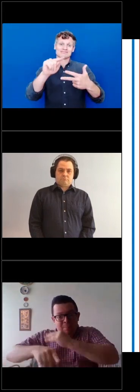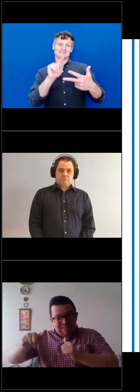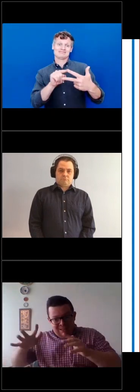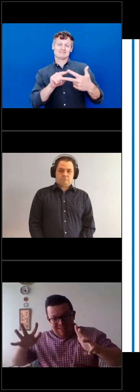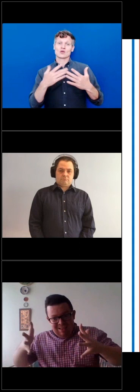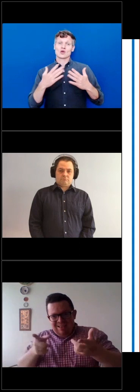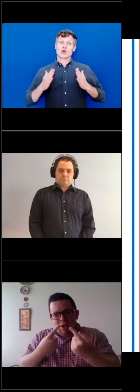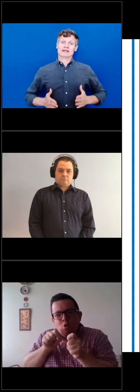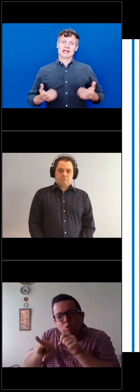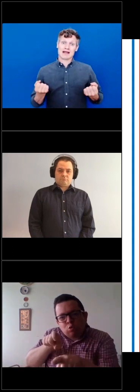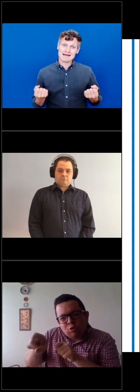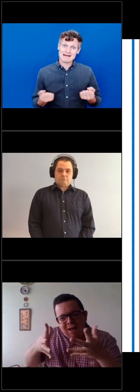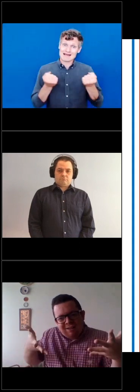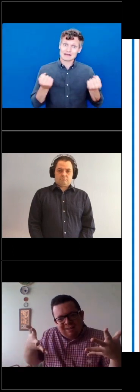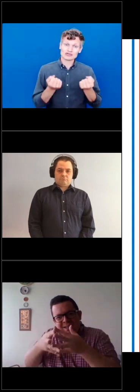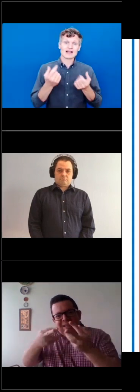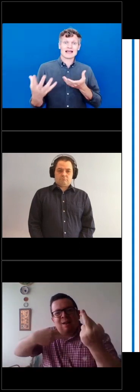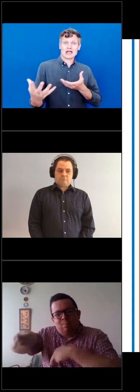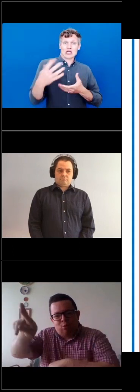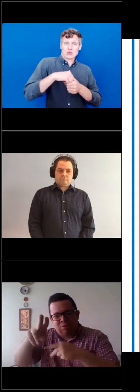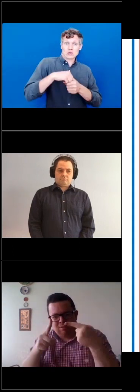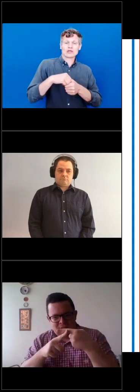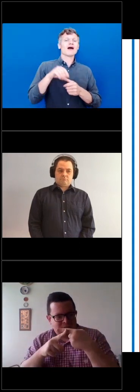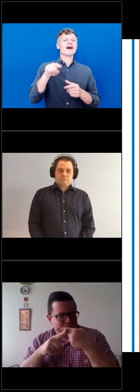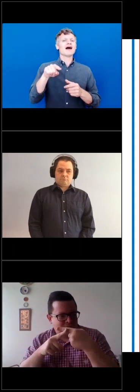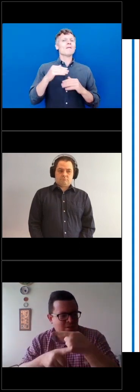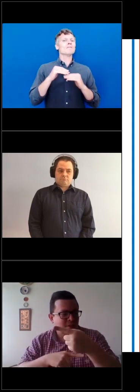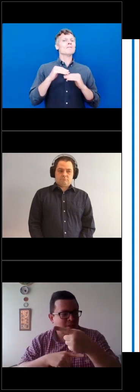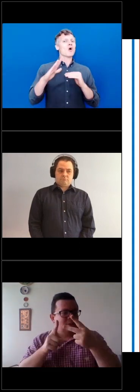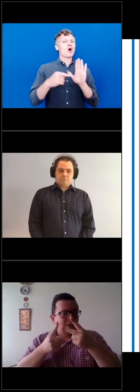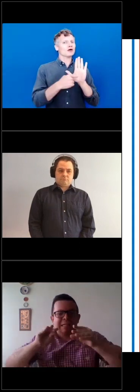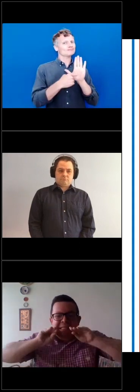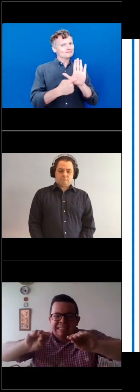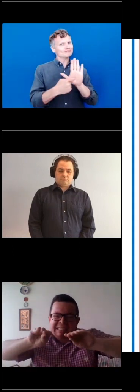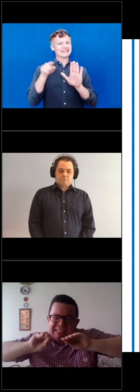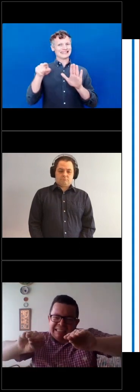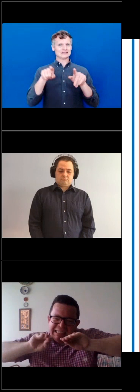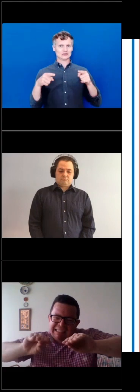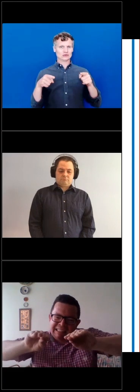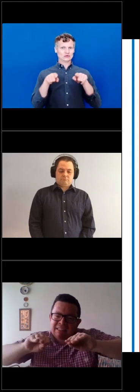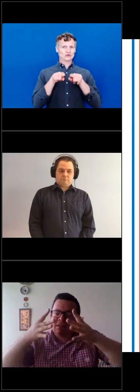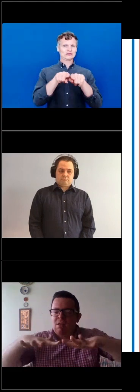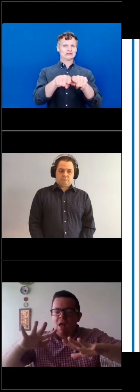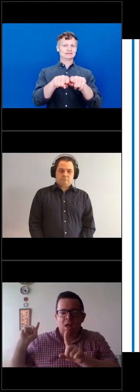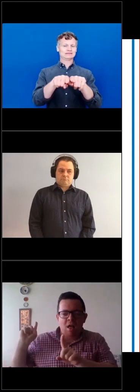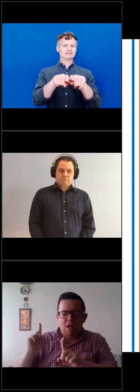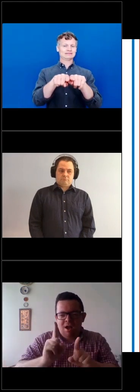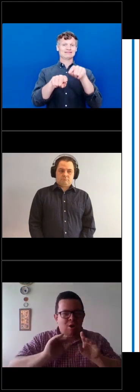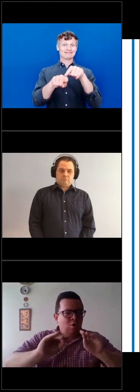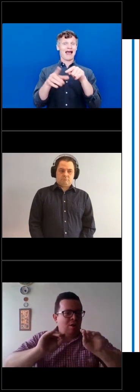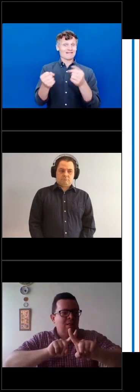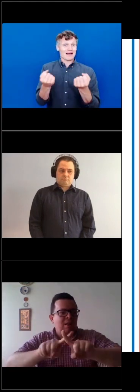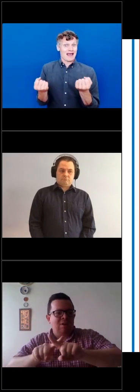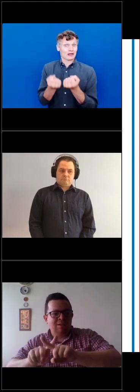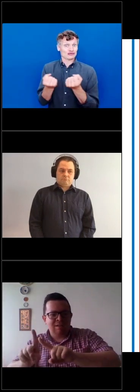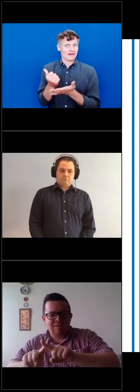placed of twin track approach, sending key messages to humanitarian actions on the importance of including